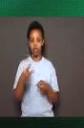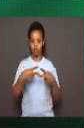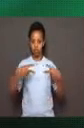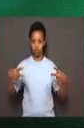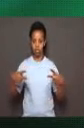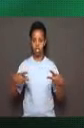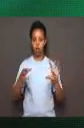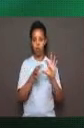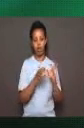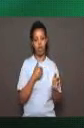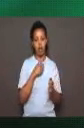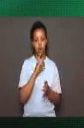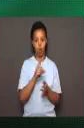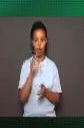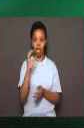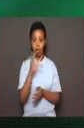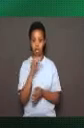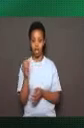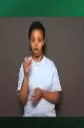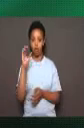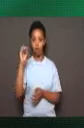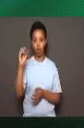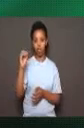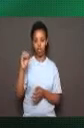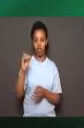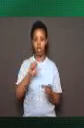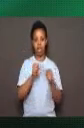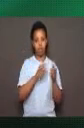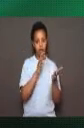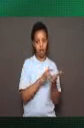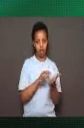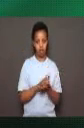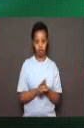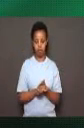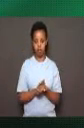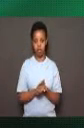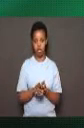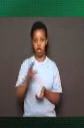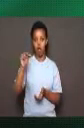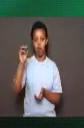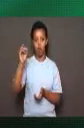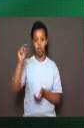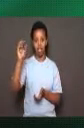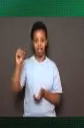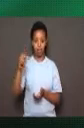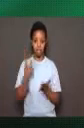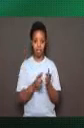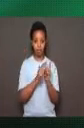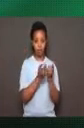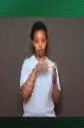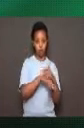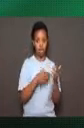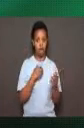between carbon and oxygen atoms. The monosaccharides in this group